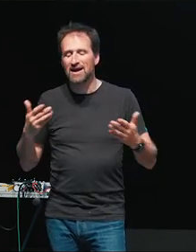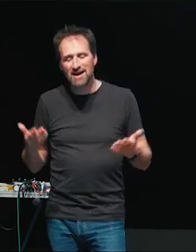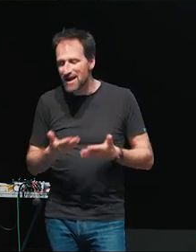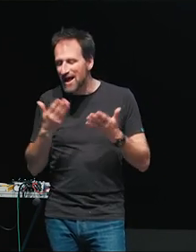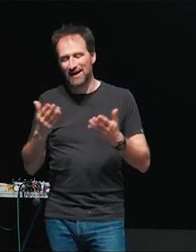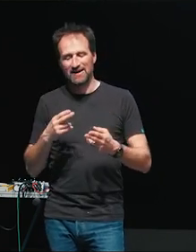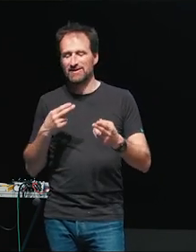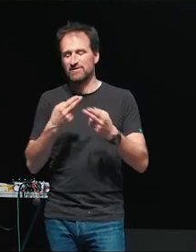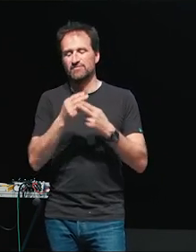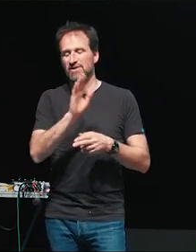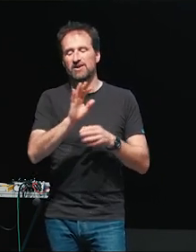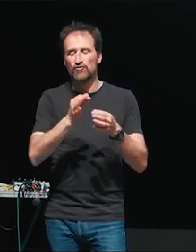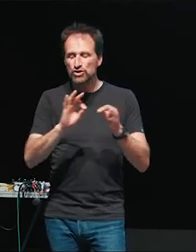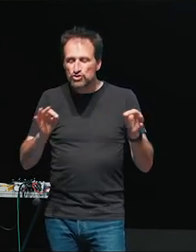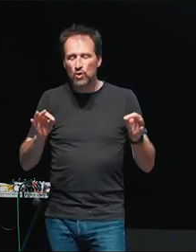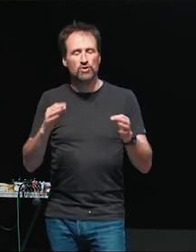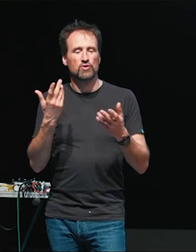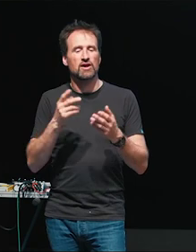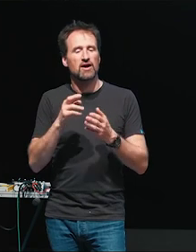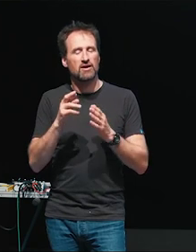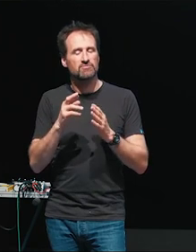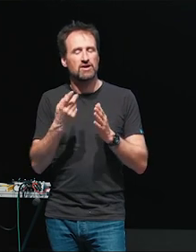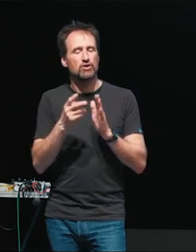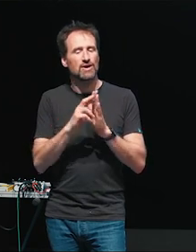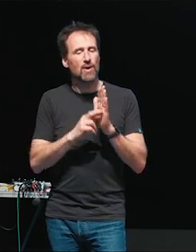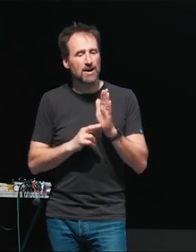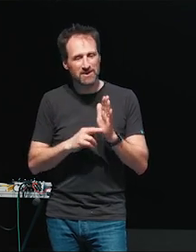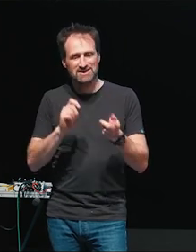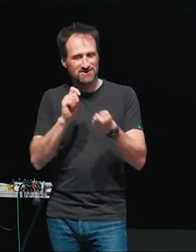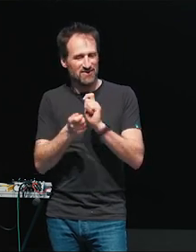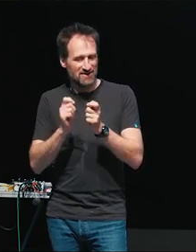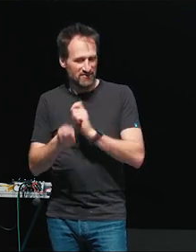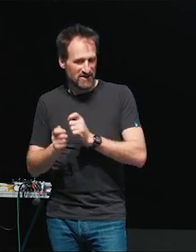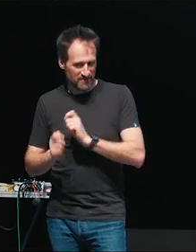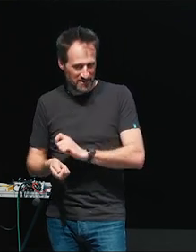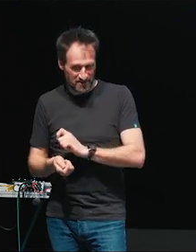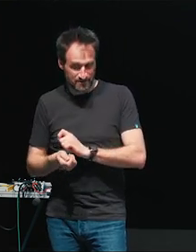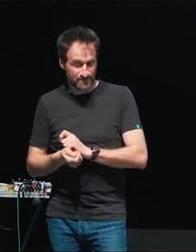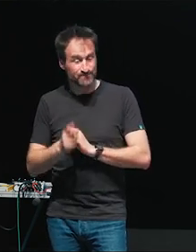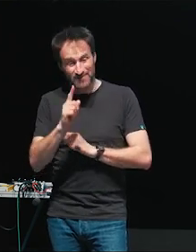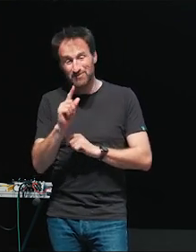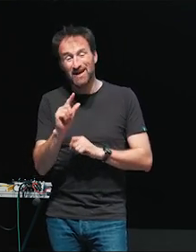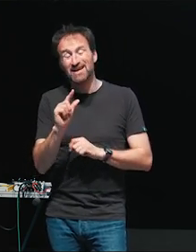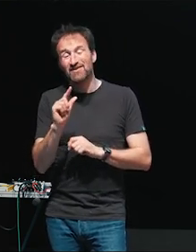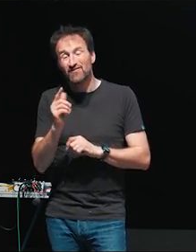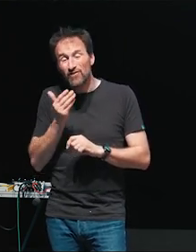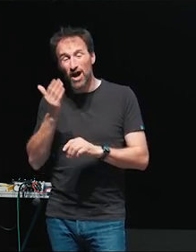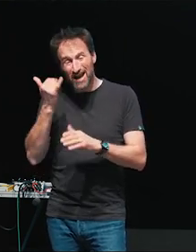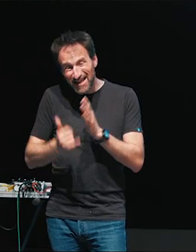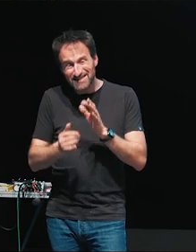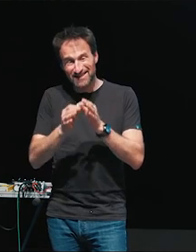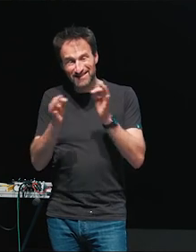requirements. Show of hands, how many people over here, the second last day of your sprint, your tech lead has come to you and